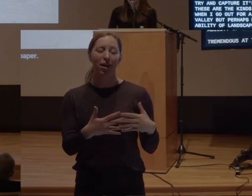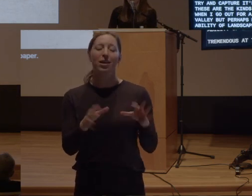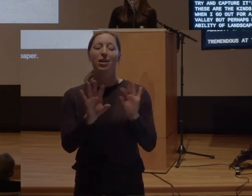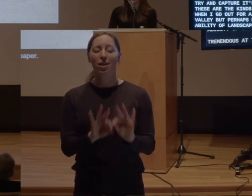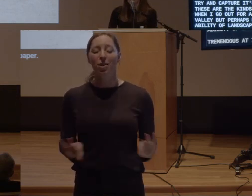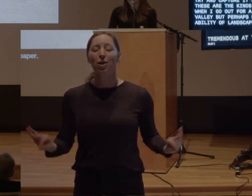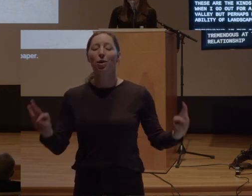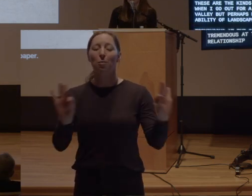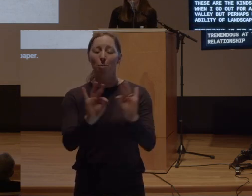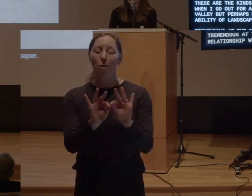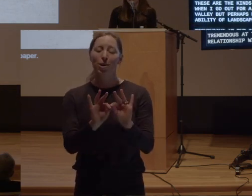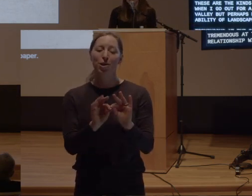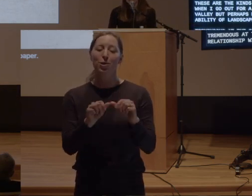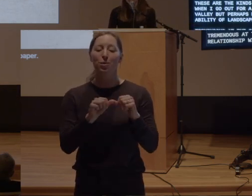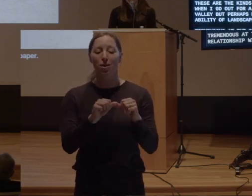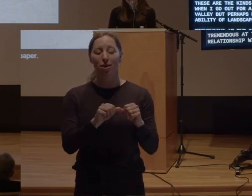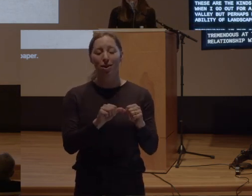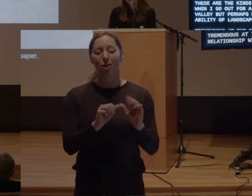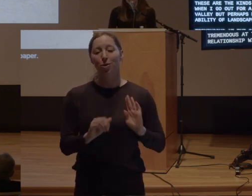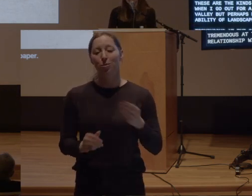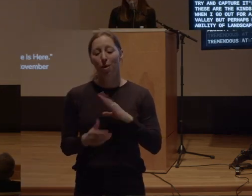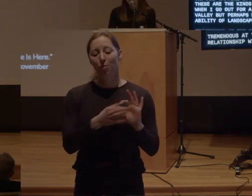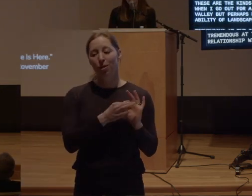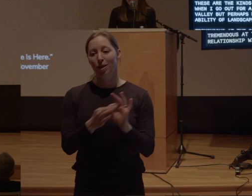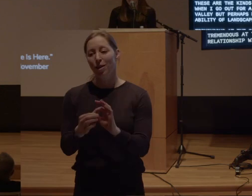our relationship with the natural world.